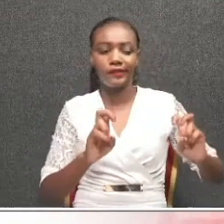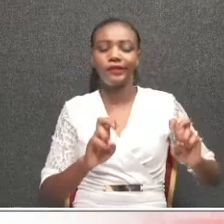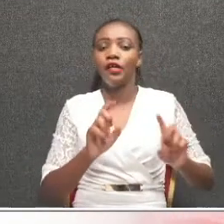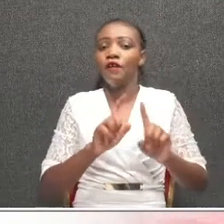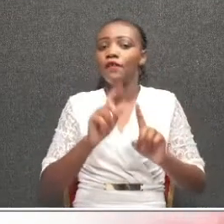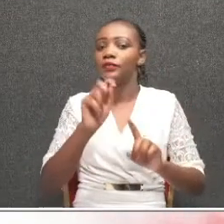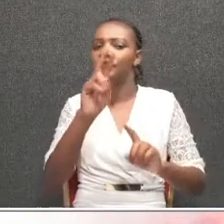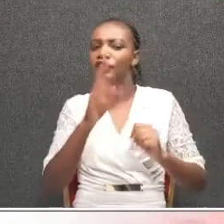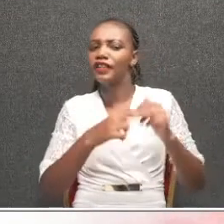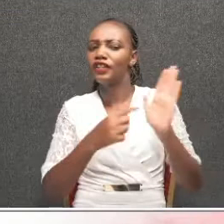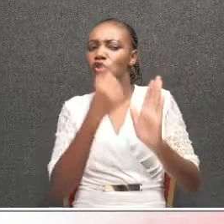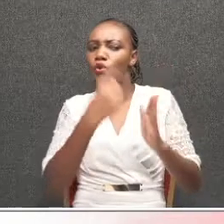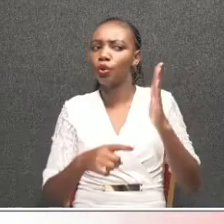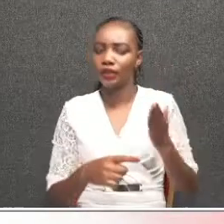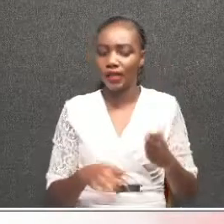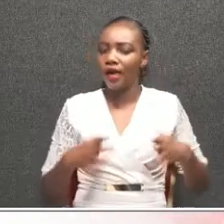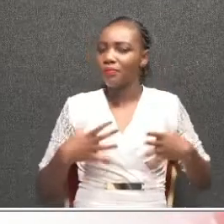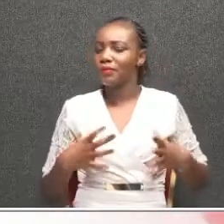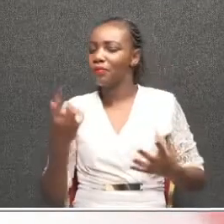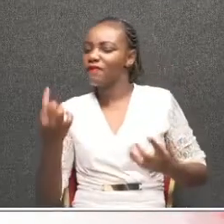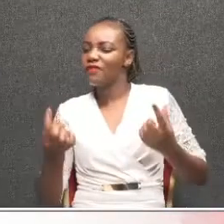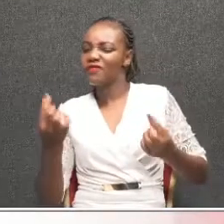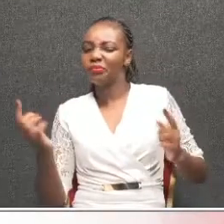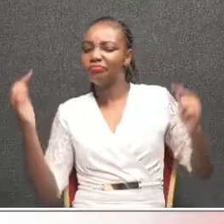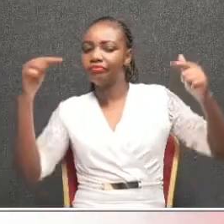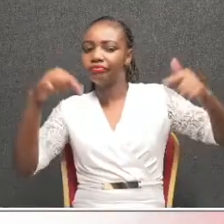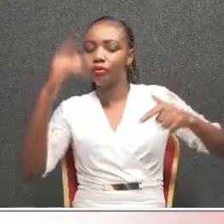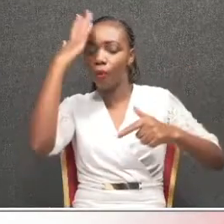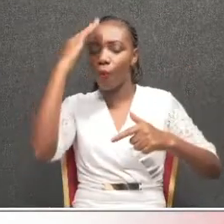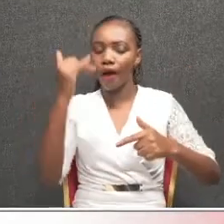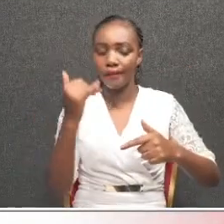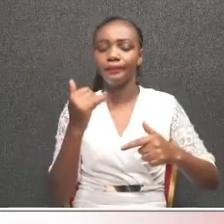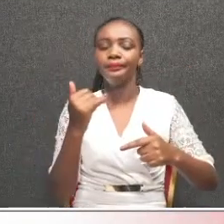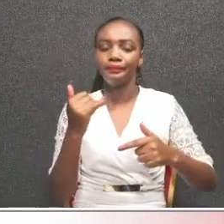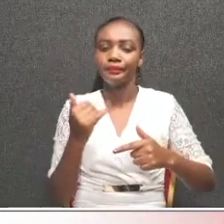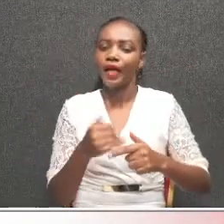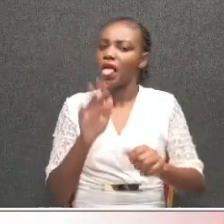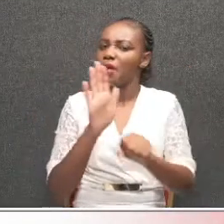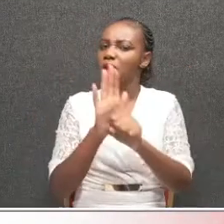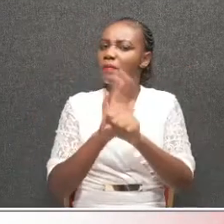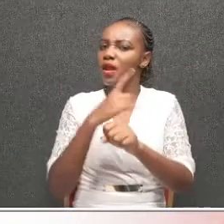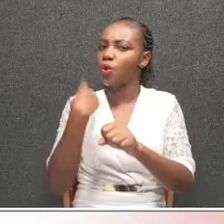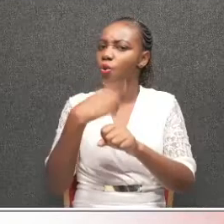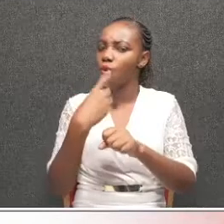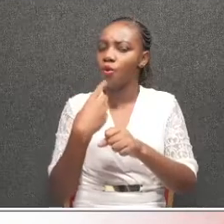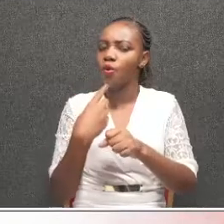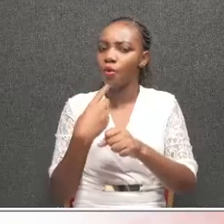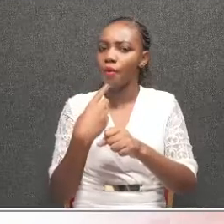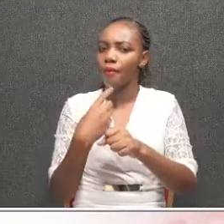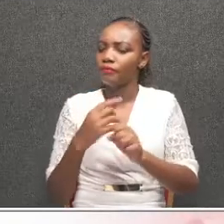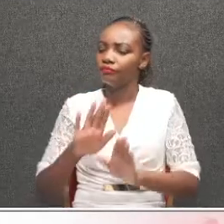47 reveals a low turnout, as the majority of the 9.2 million unregistered voters kept